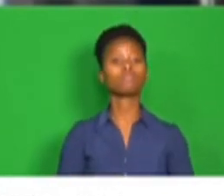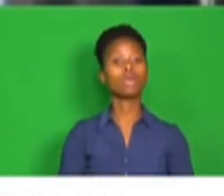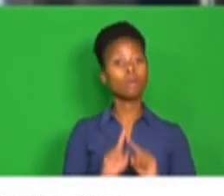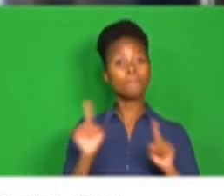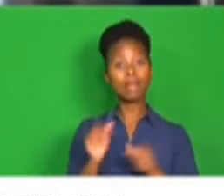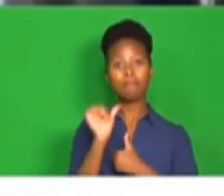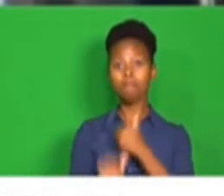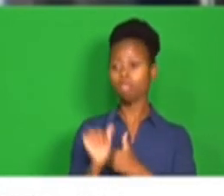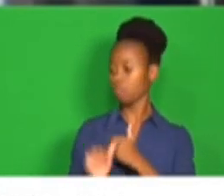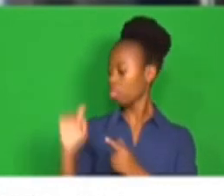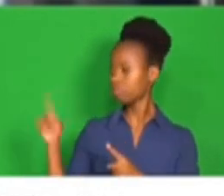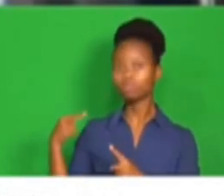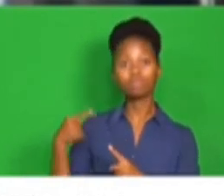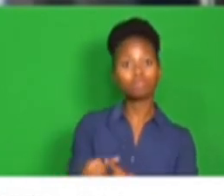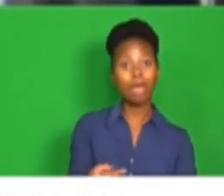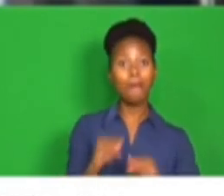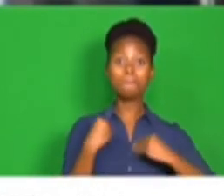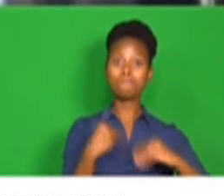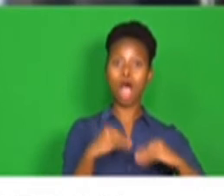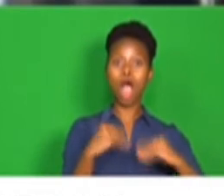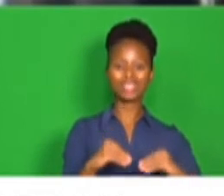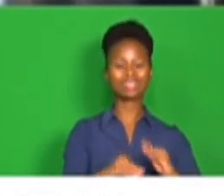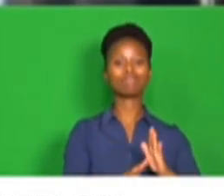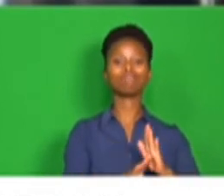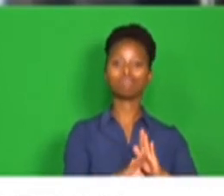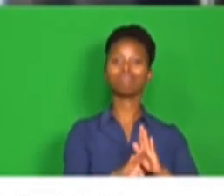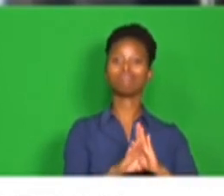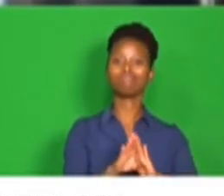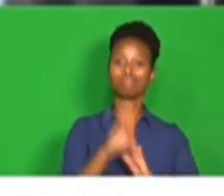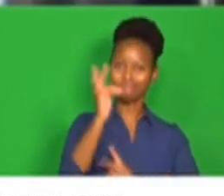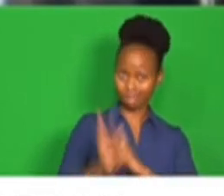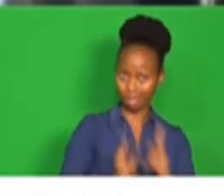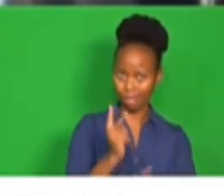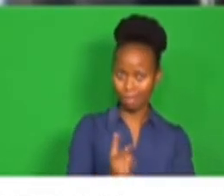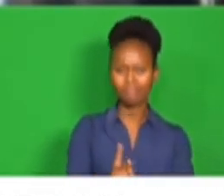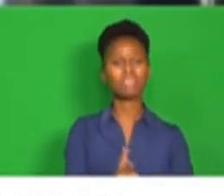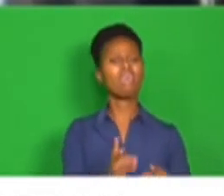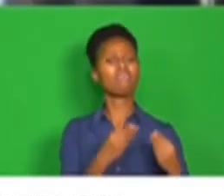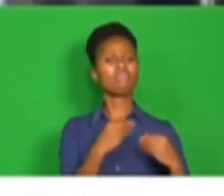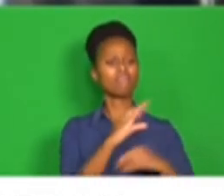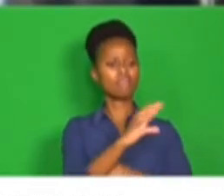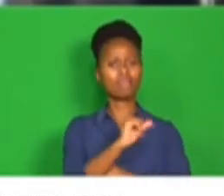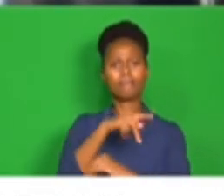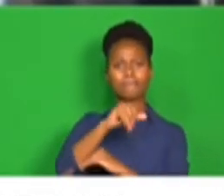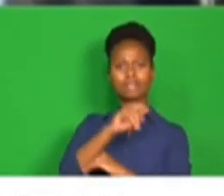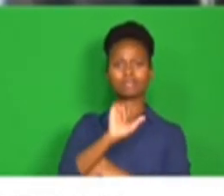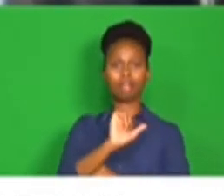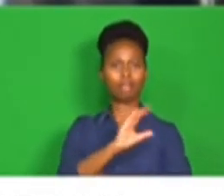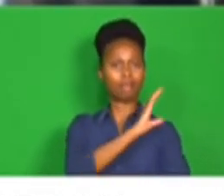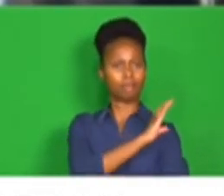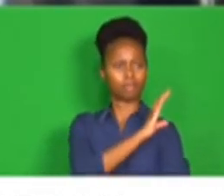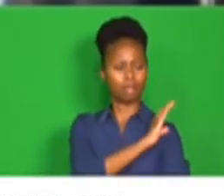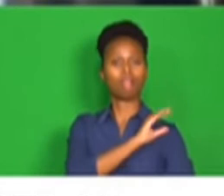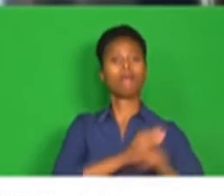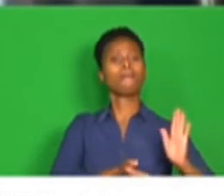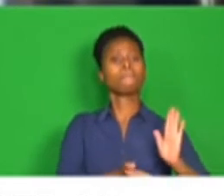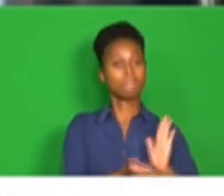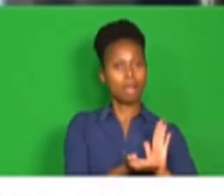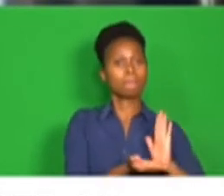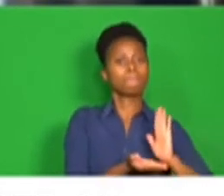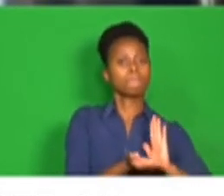strengthen. Capital flows to emerging markets have generally picked up when compared to the